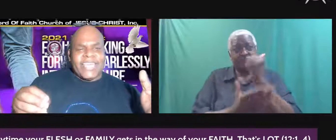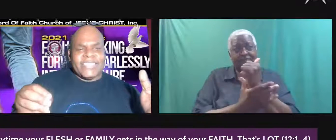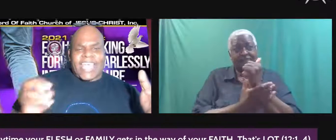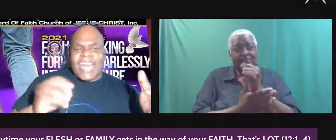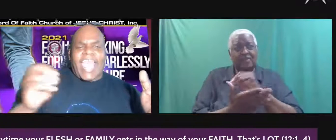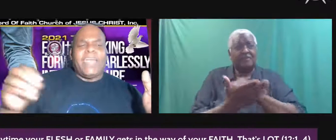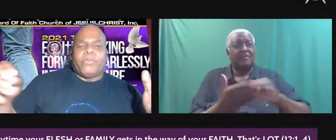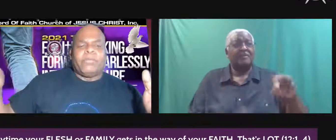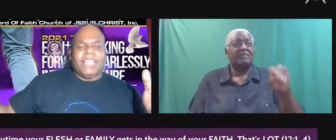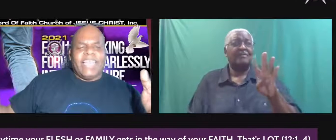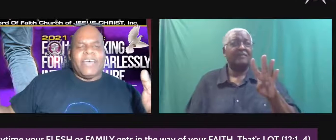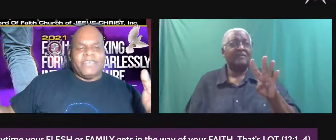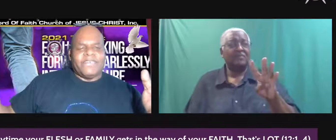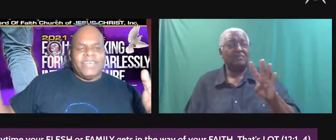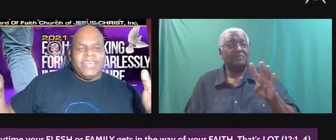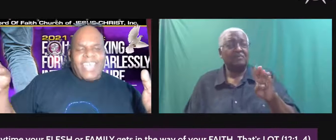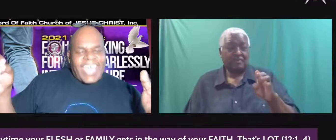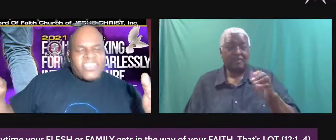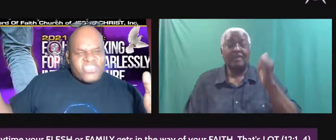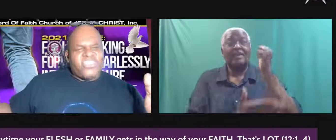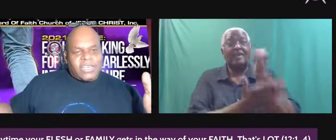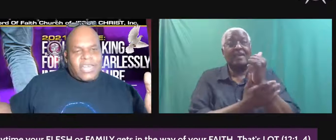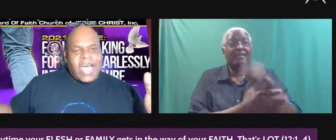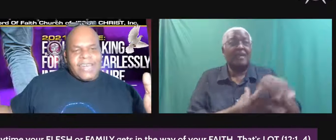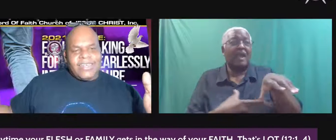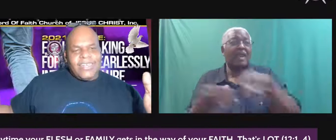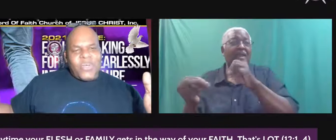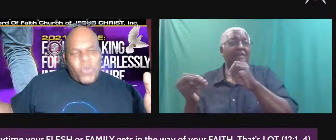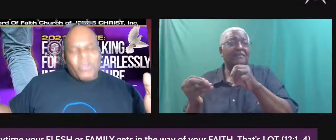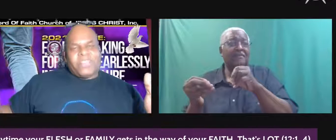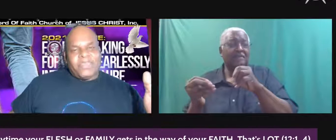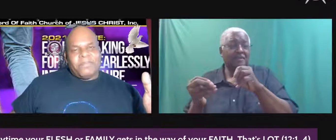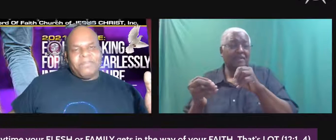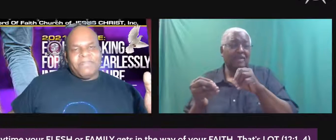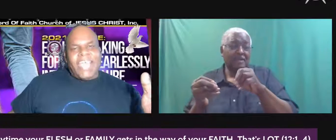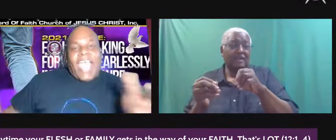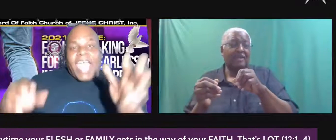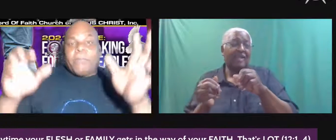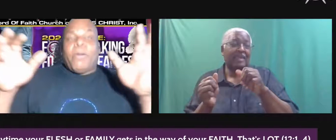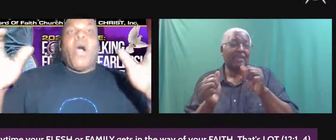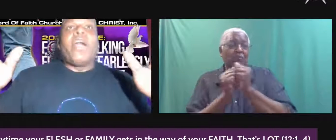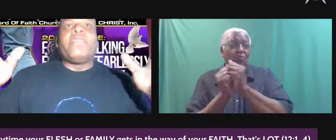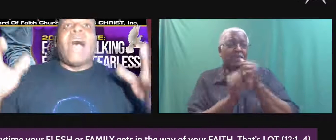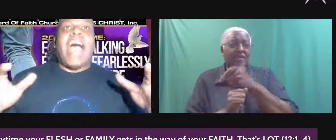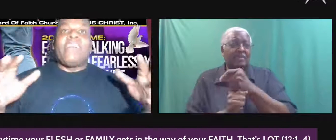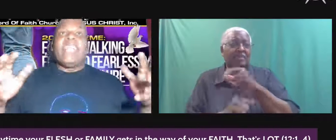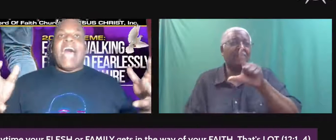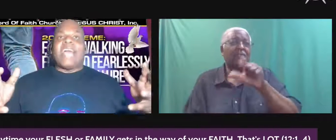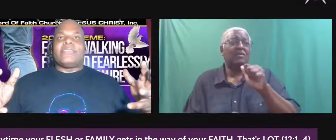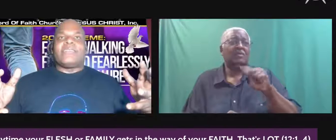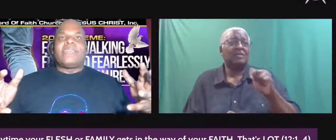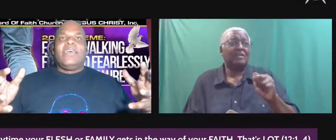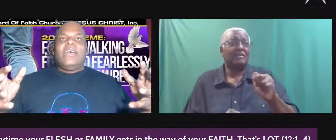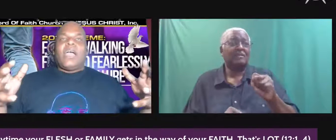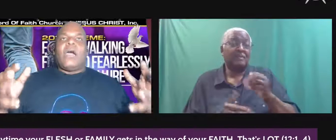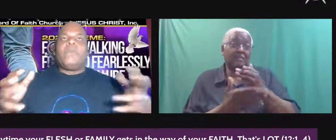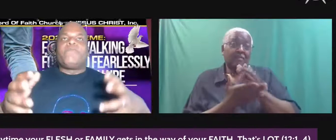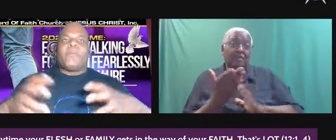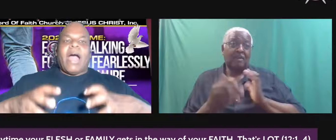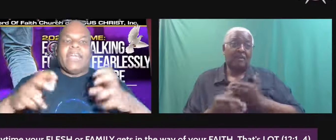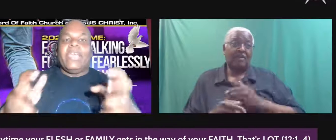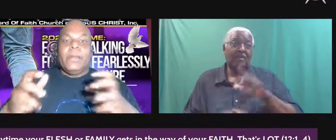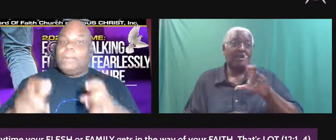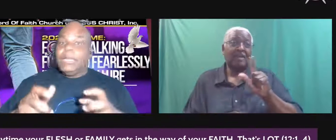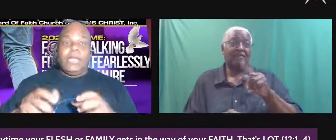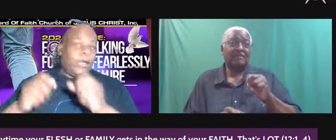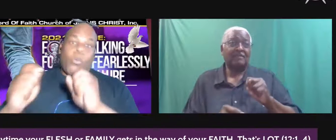4 says, and Abram left and took Lot with him. And part of our lots come